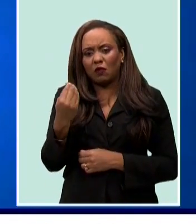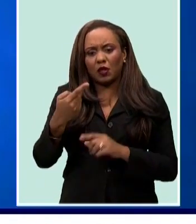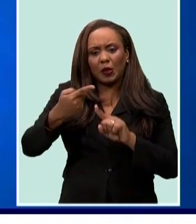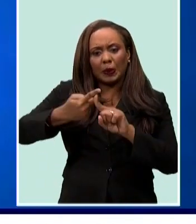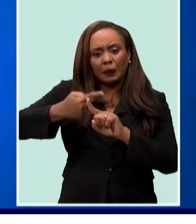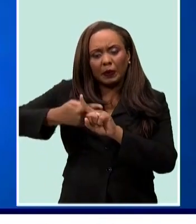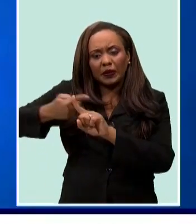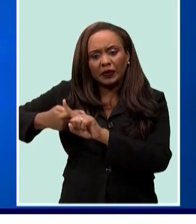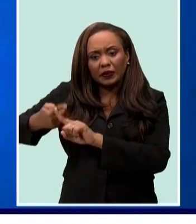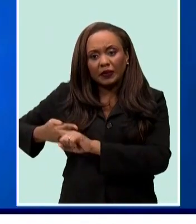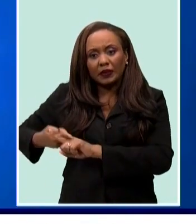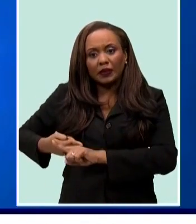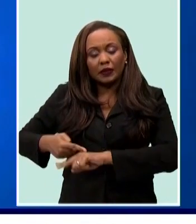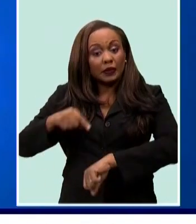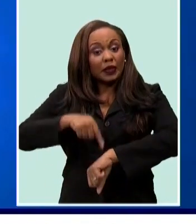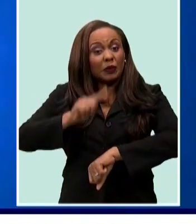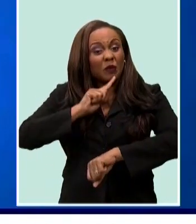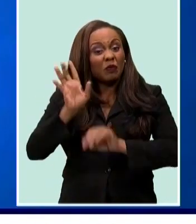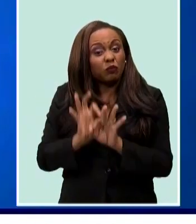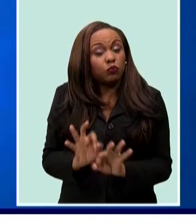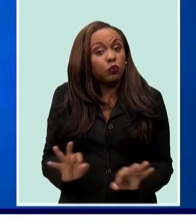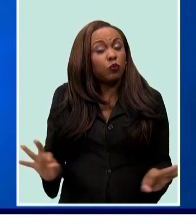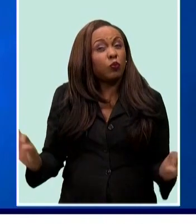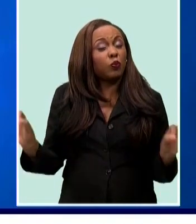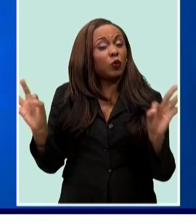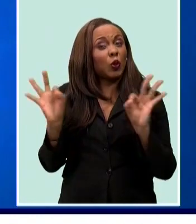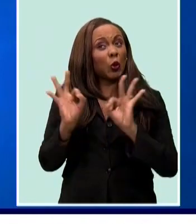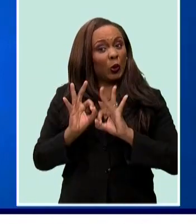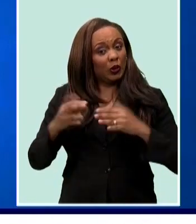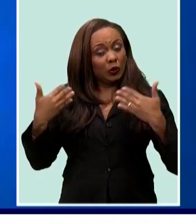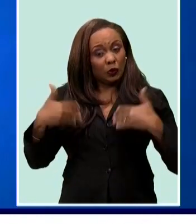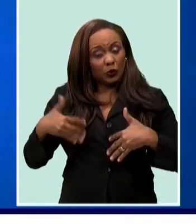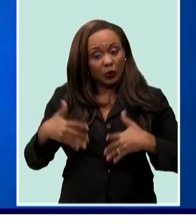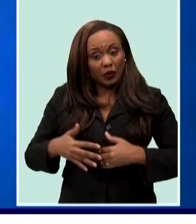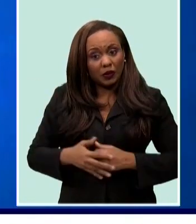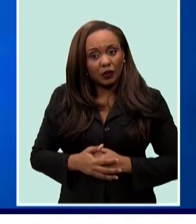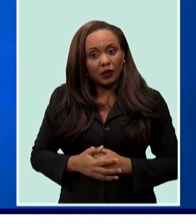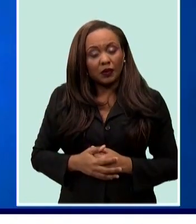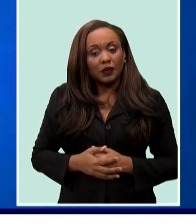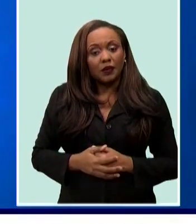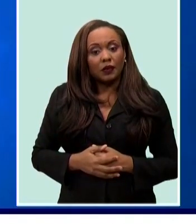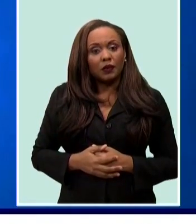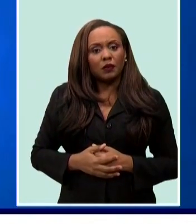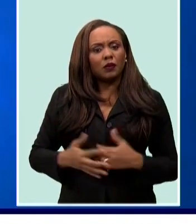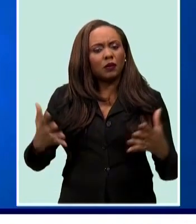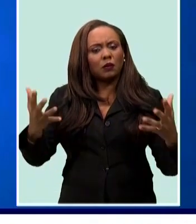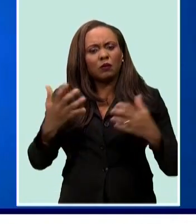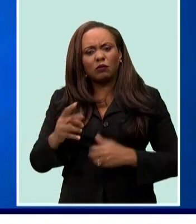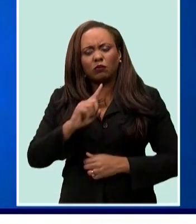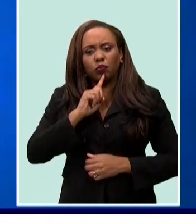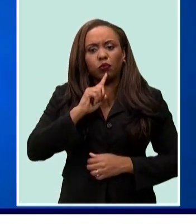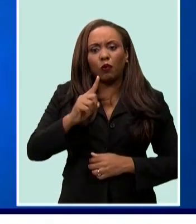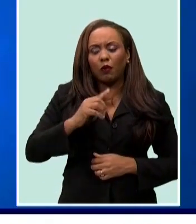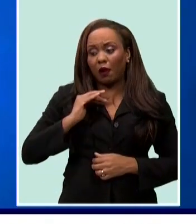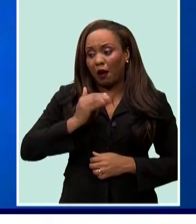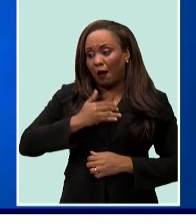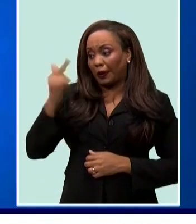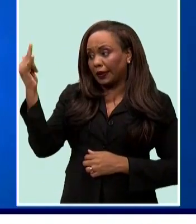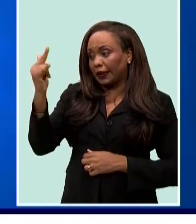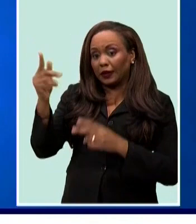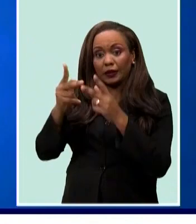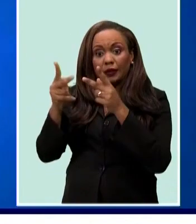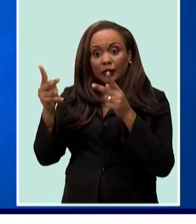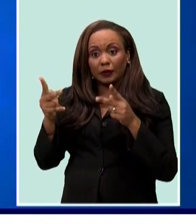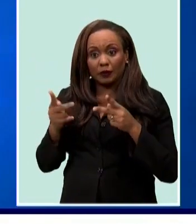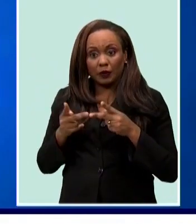are. Time is of the essence as far as the government is concerned, because we want to make sure that the airport is